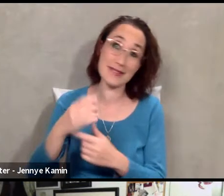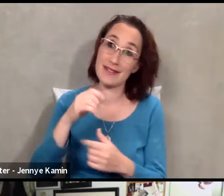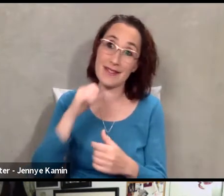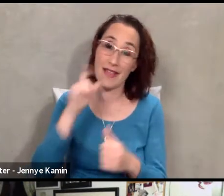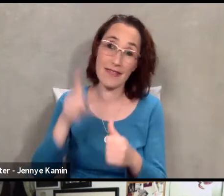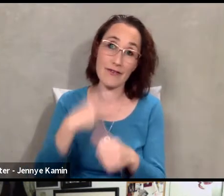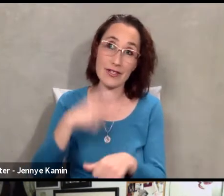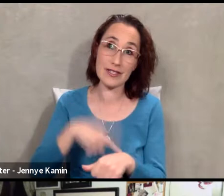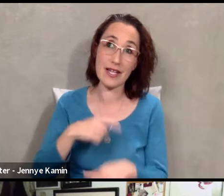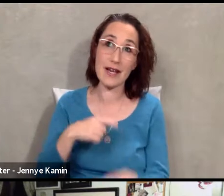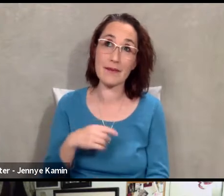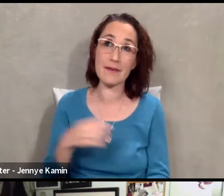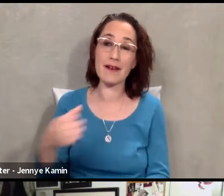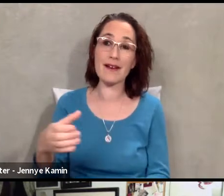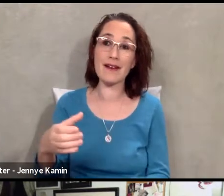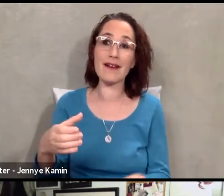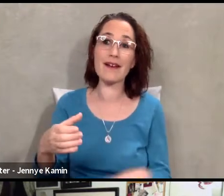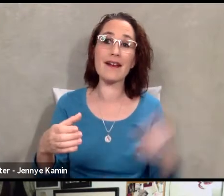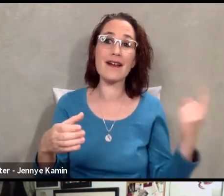up to him and dropped money